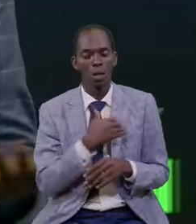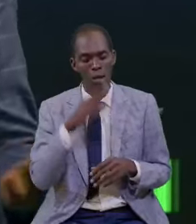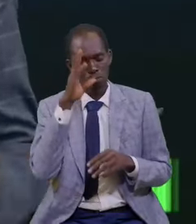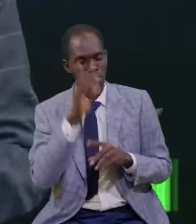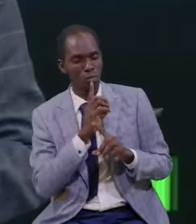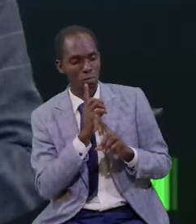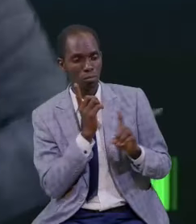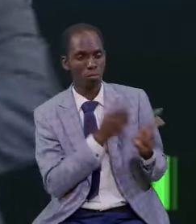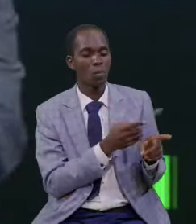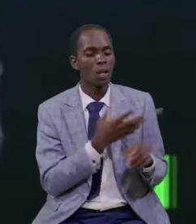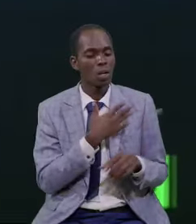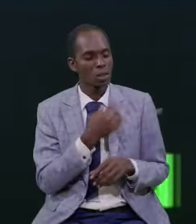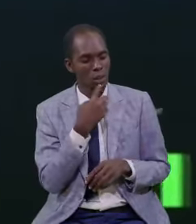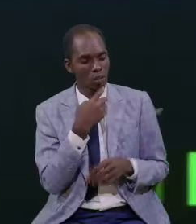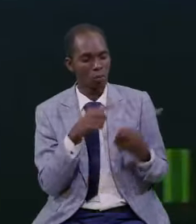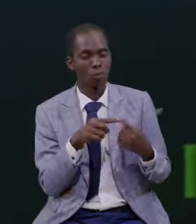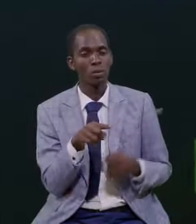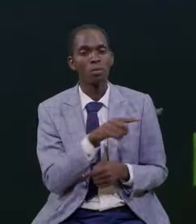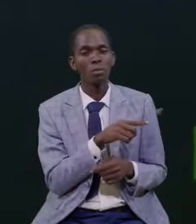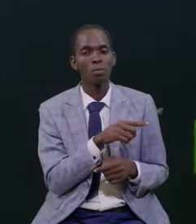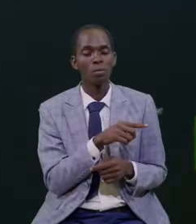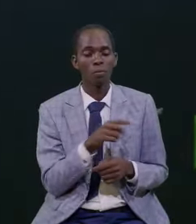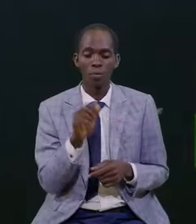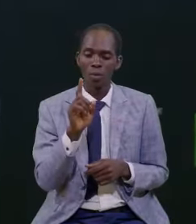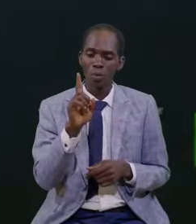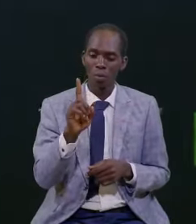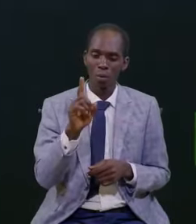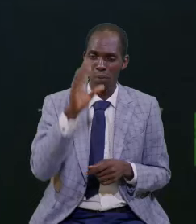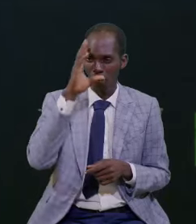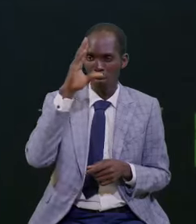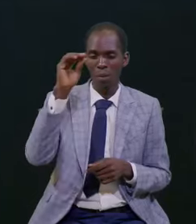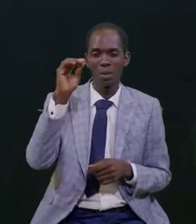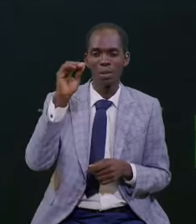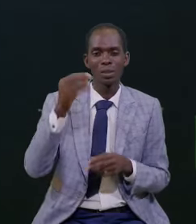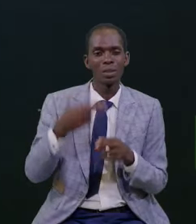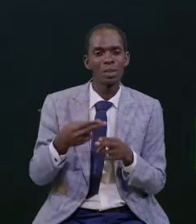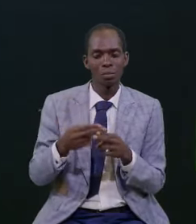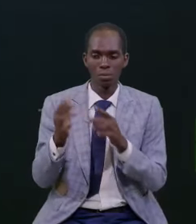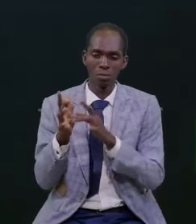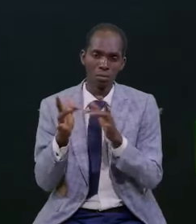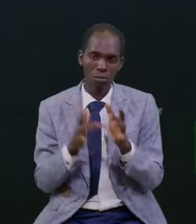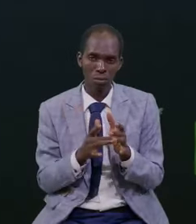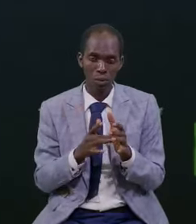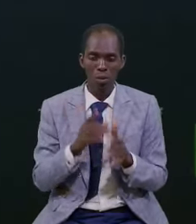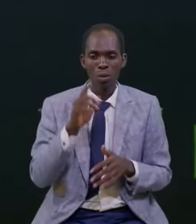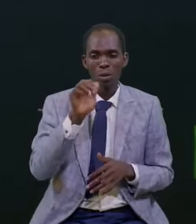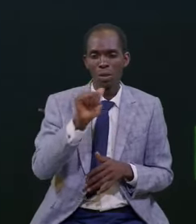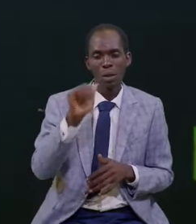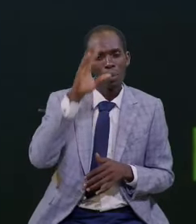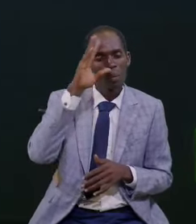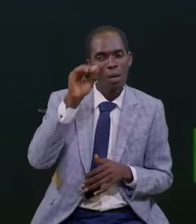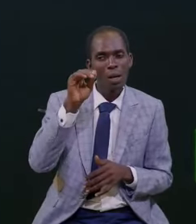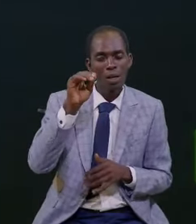and said, a man, his name is Jesus, a man, that's our